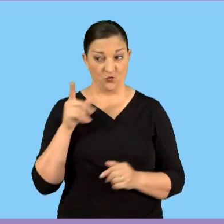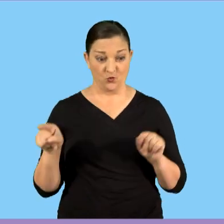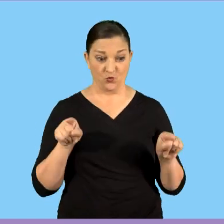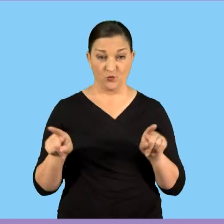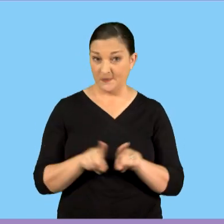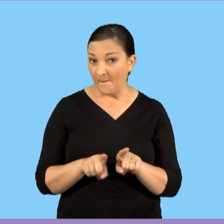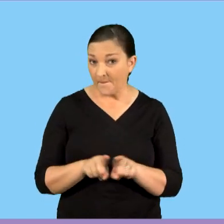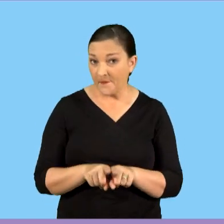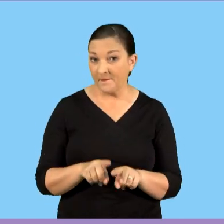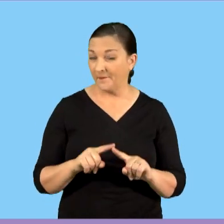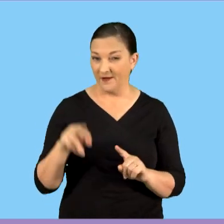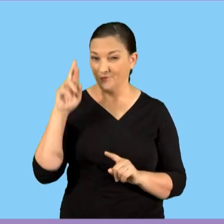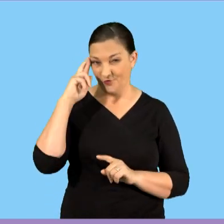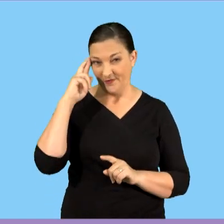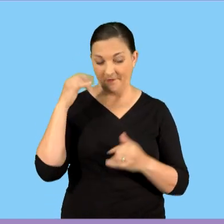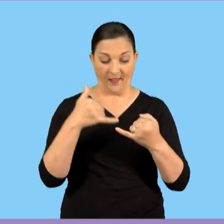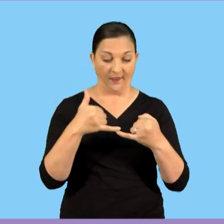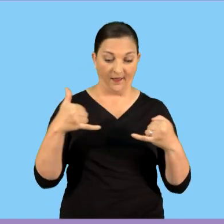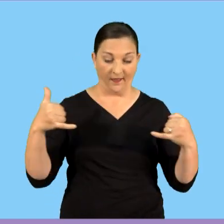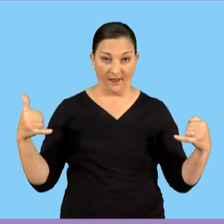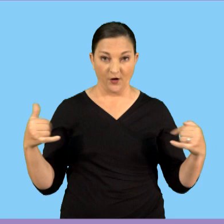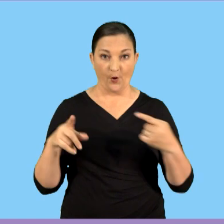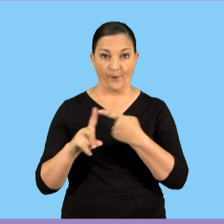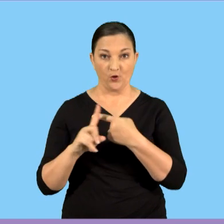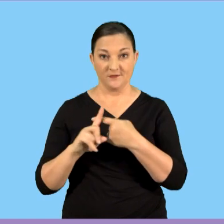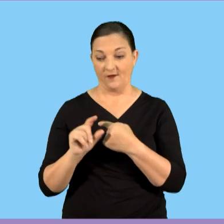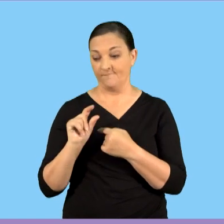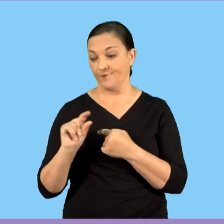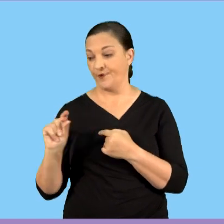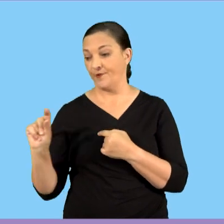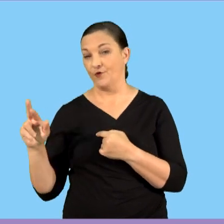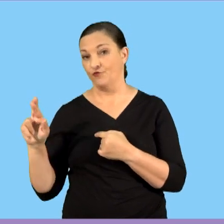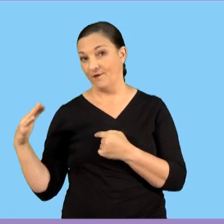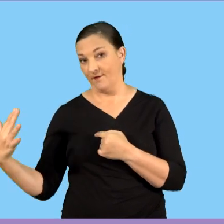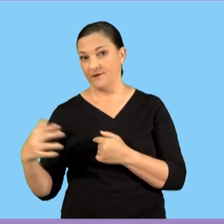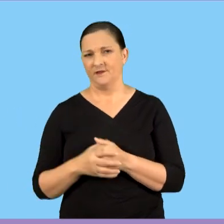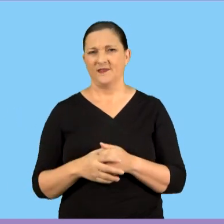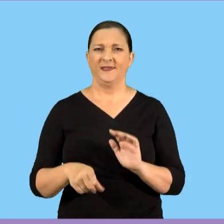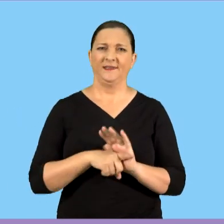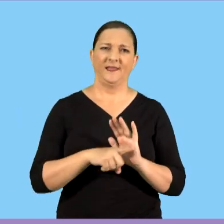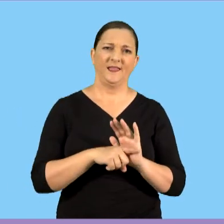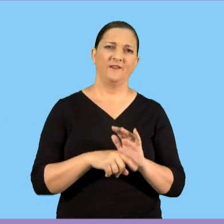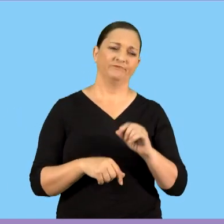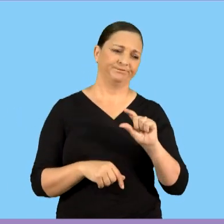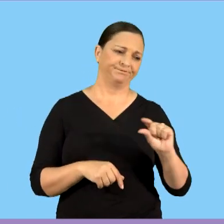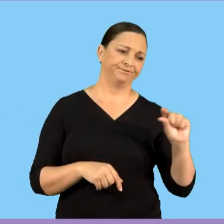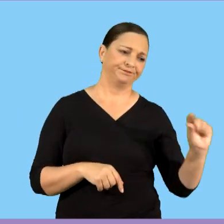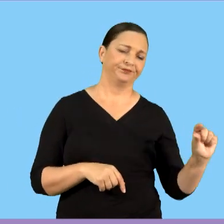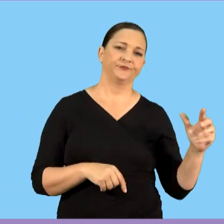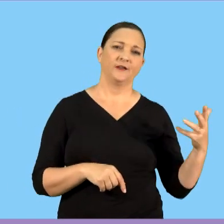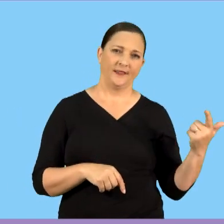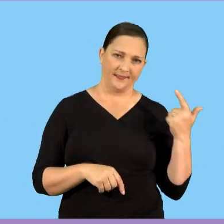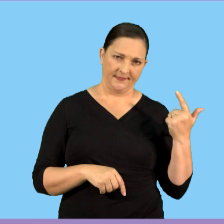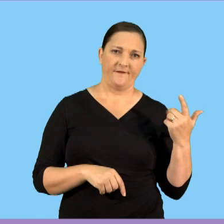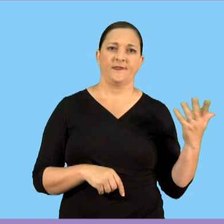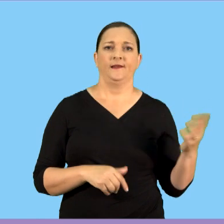smaller? Now, they might look like the same value, but remember, on the number line, the positive numbers are on the right and the negative